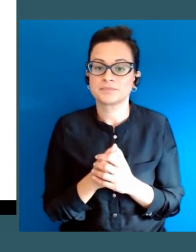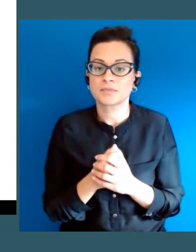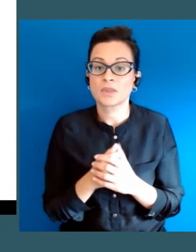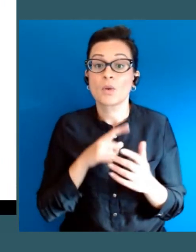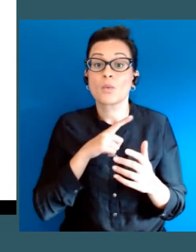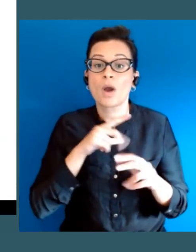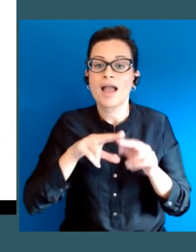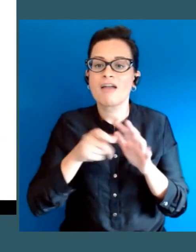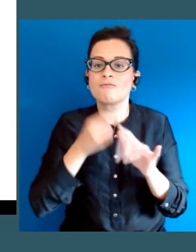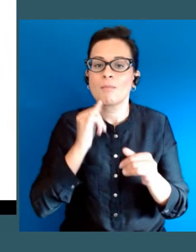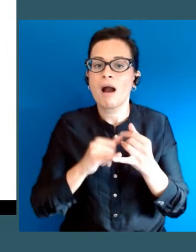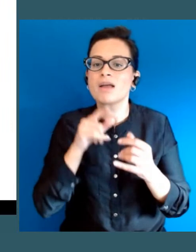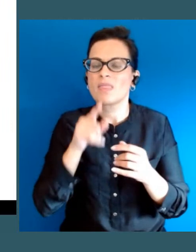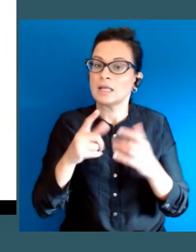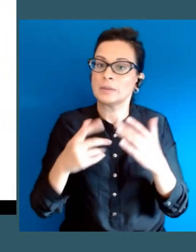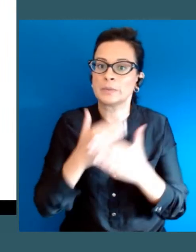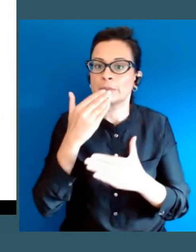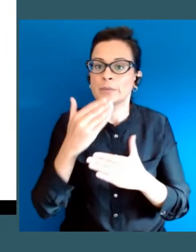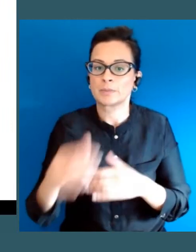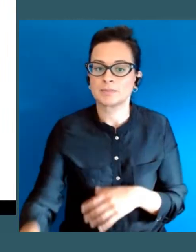sense.